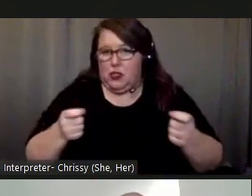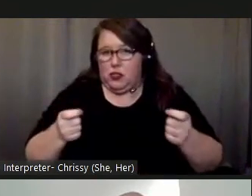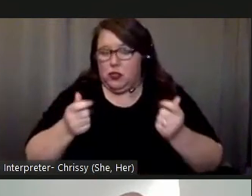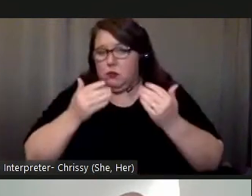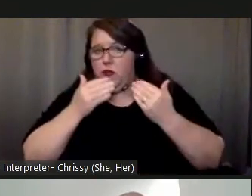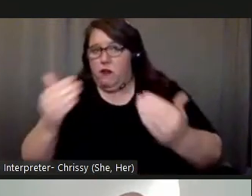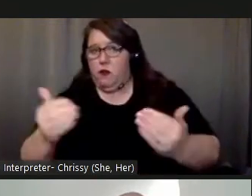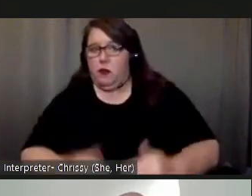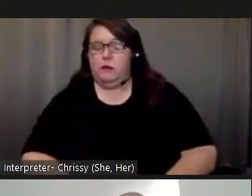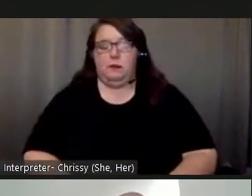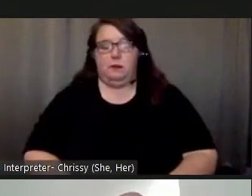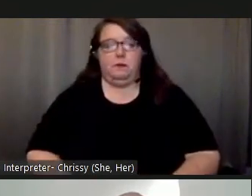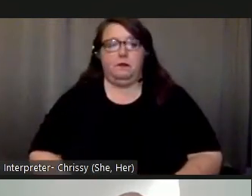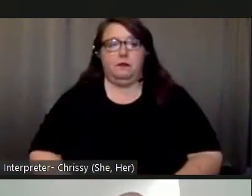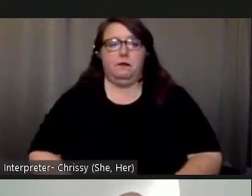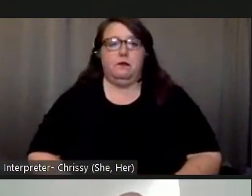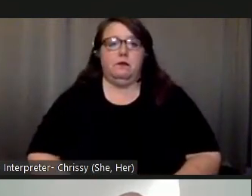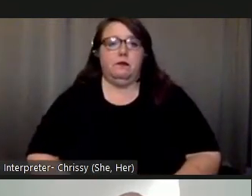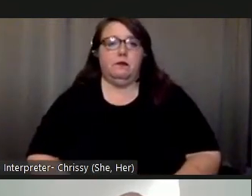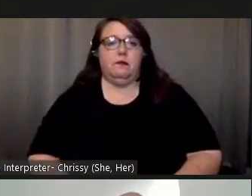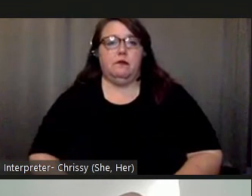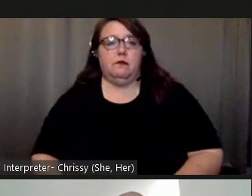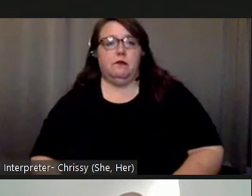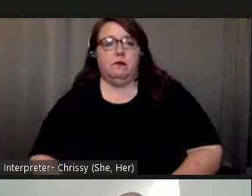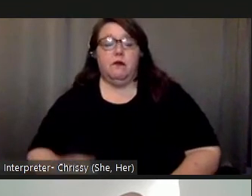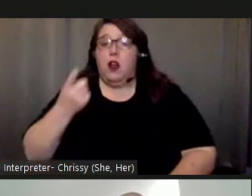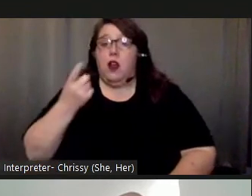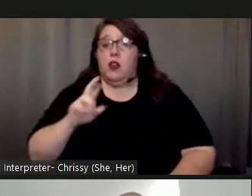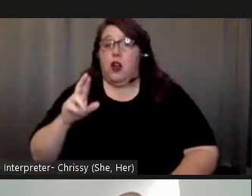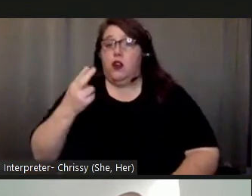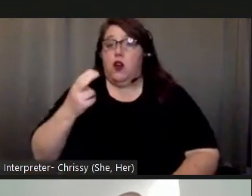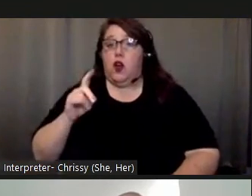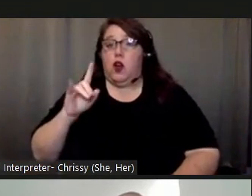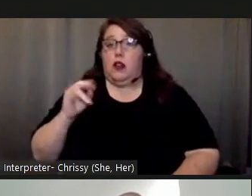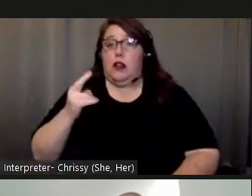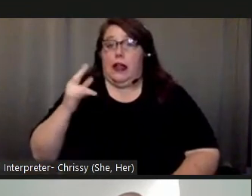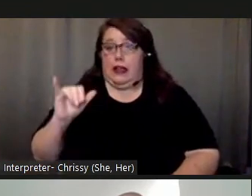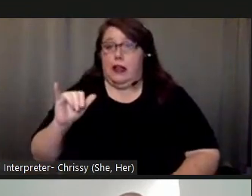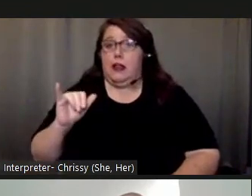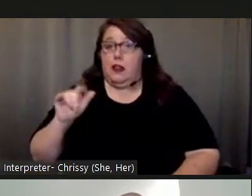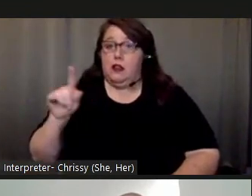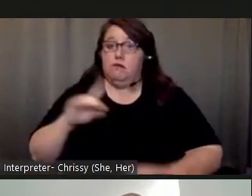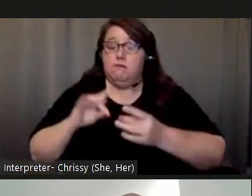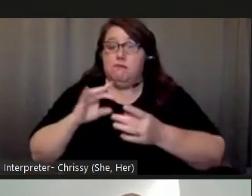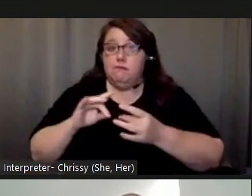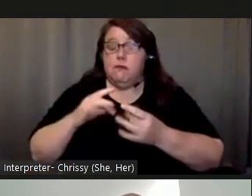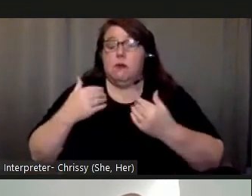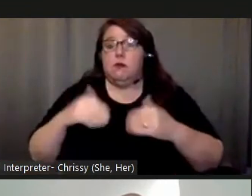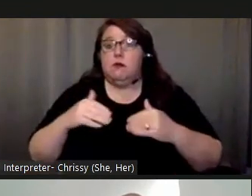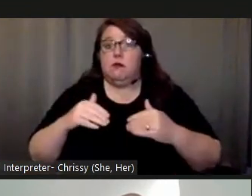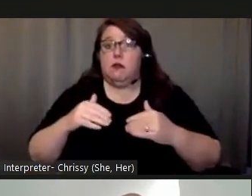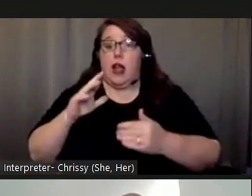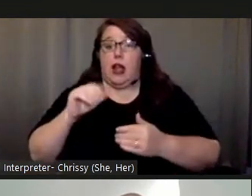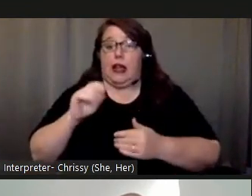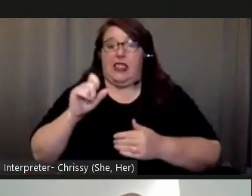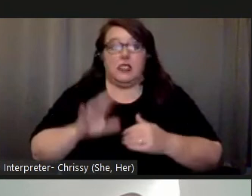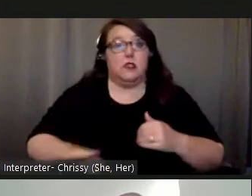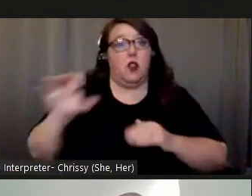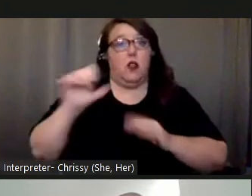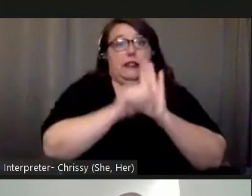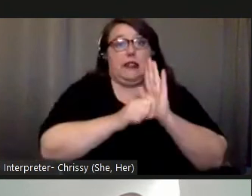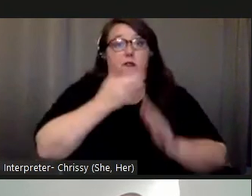forward. We've also seen, as you saw from Dr. Hurley, great reductions in cases across the state